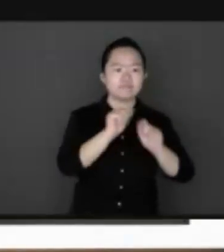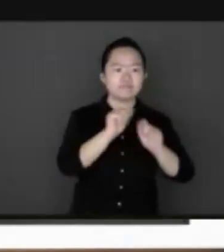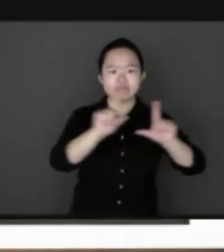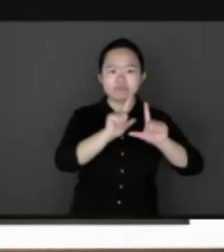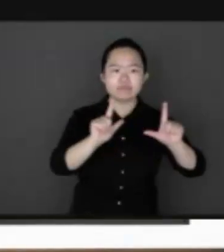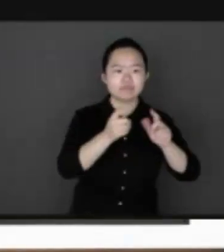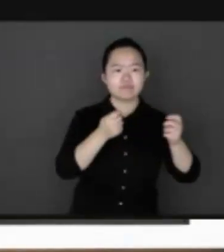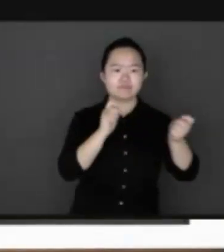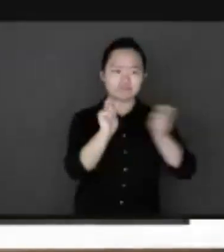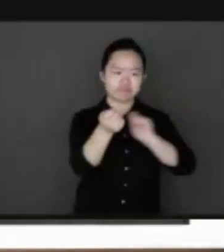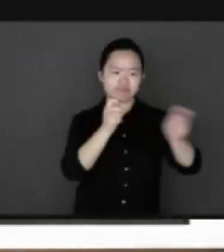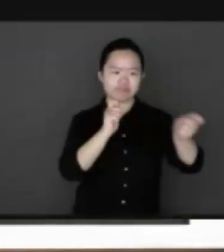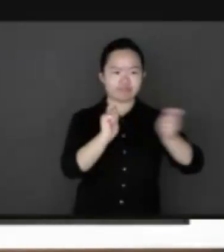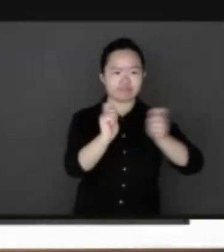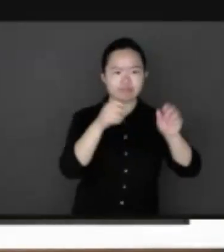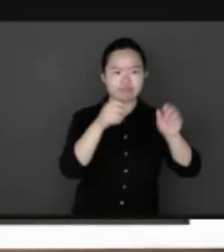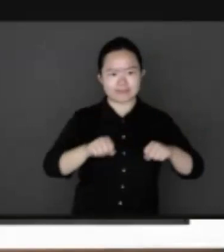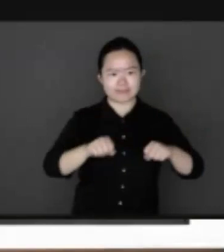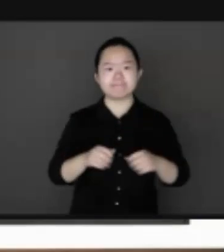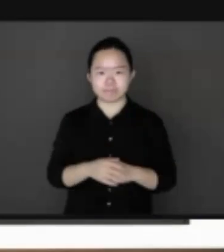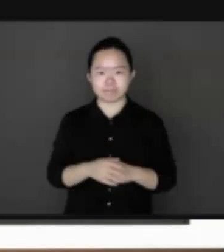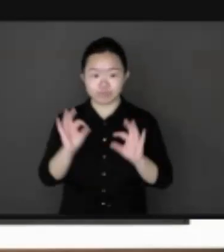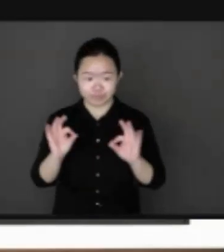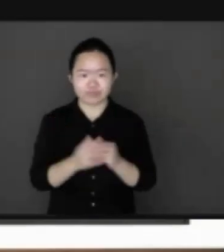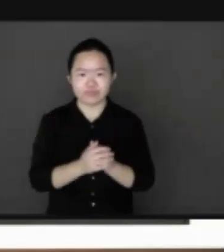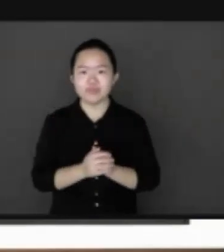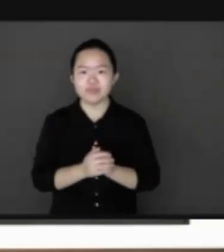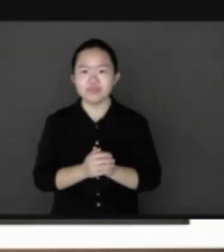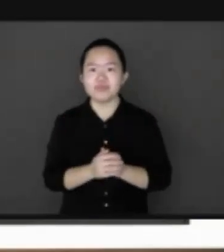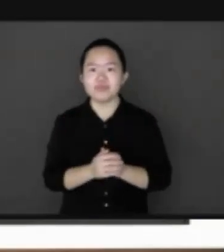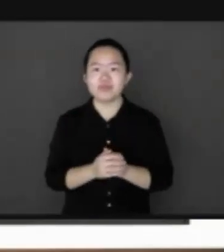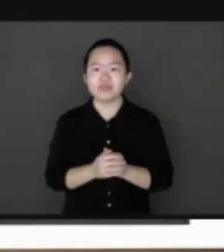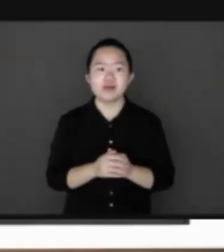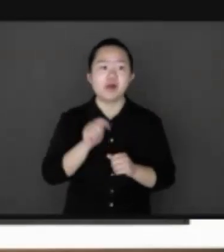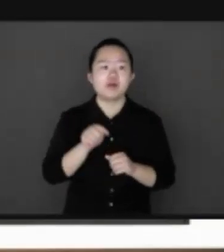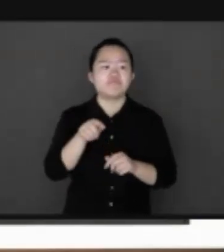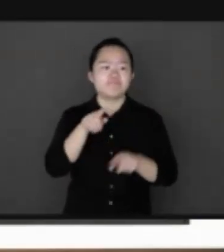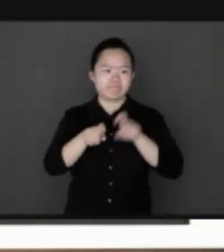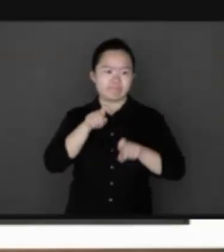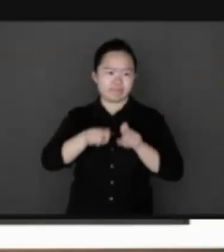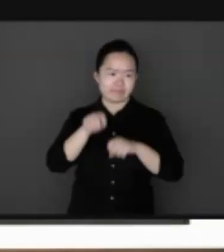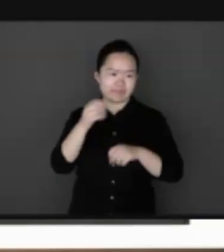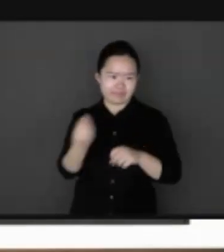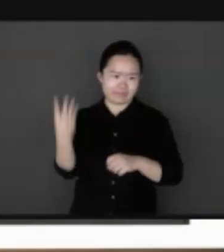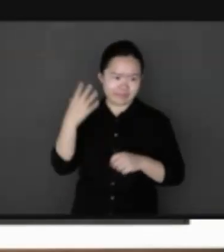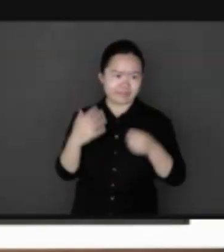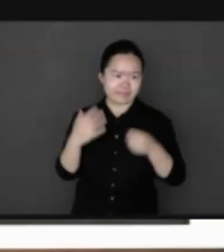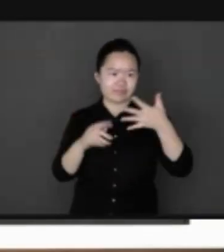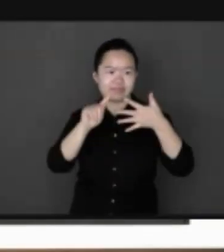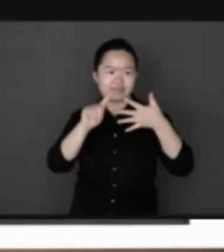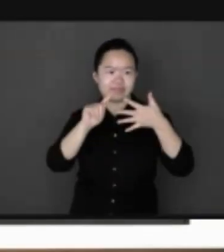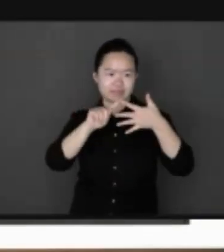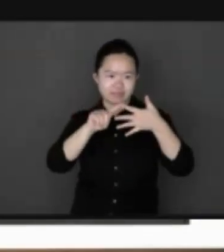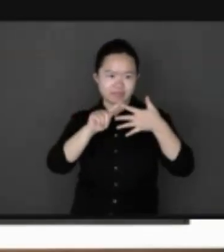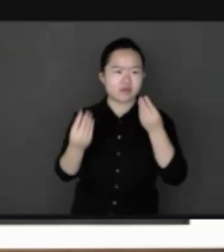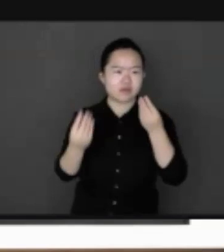So how complex is it to find settings? That was discussed quite a bit. Should there be some requirements on how they should be placed? What can you make